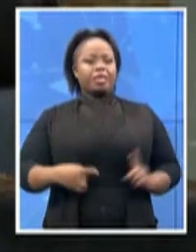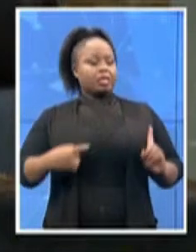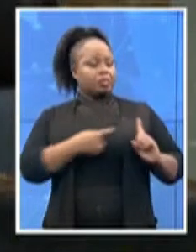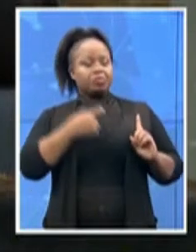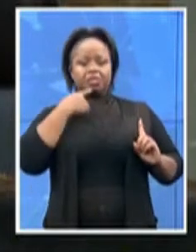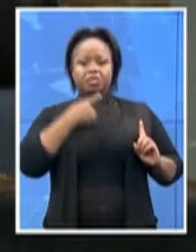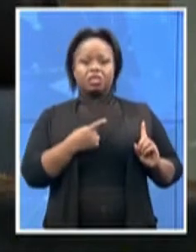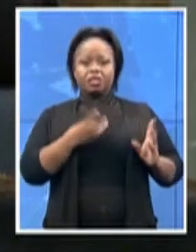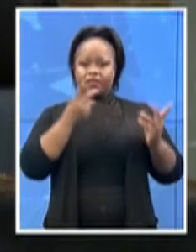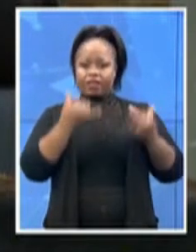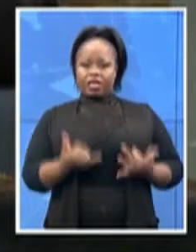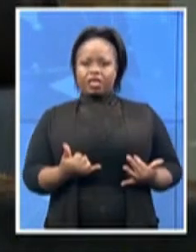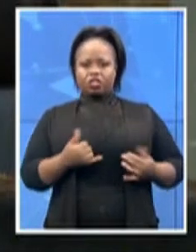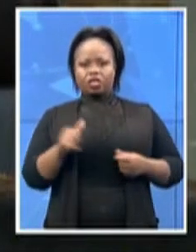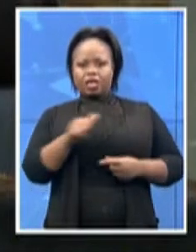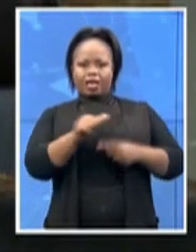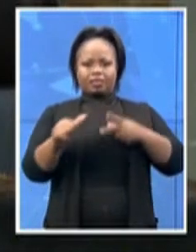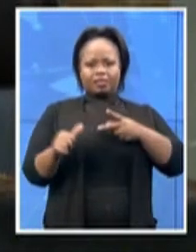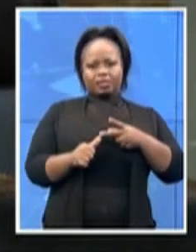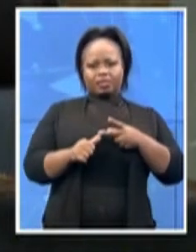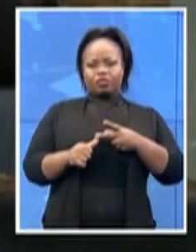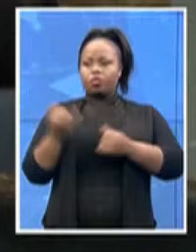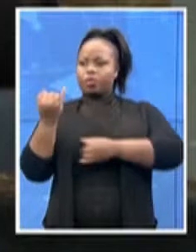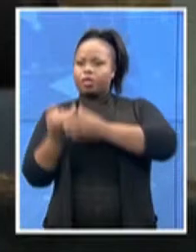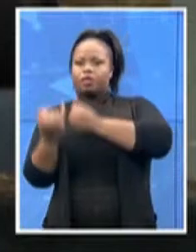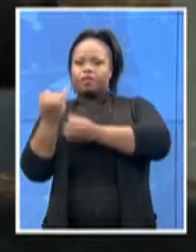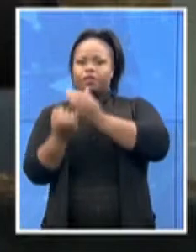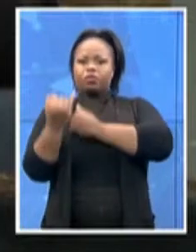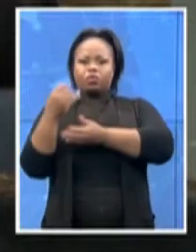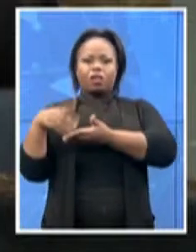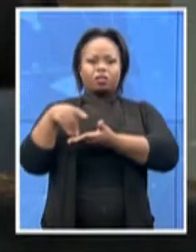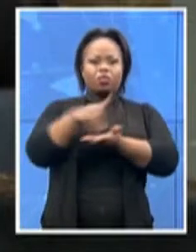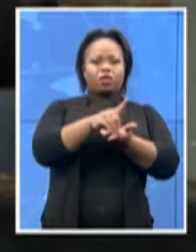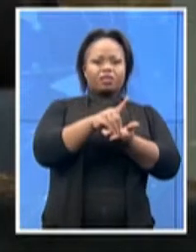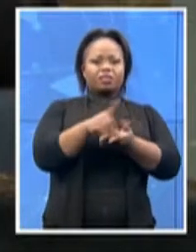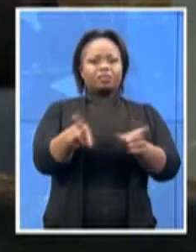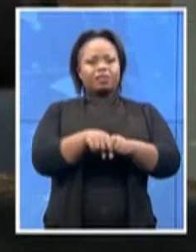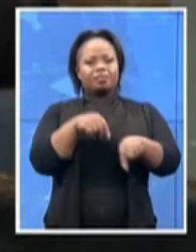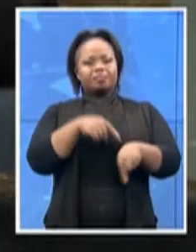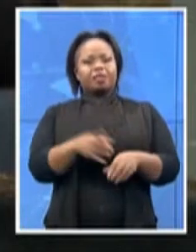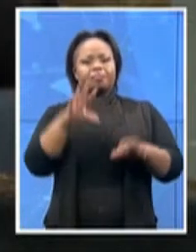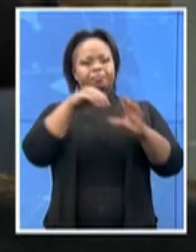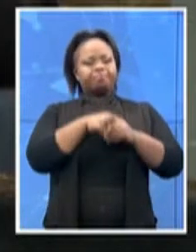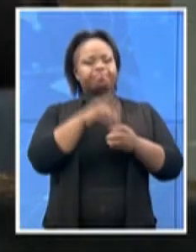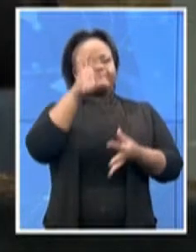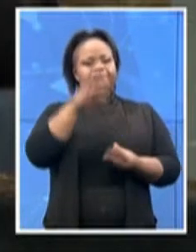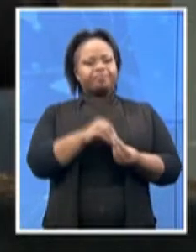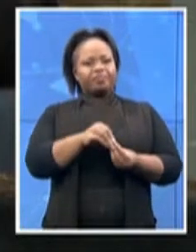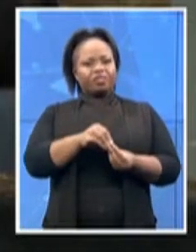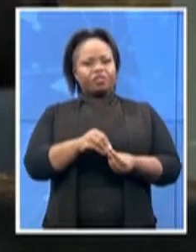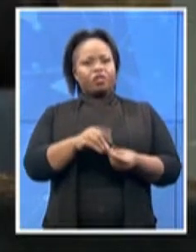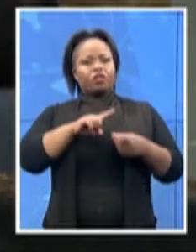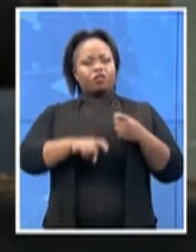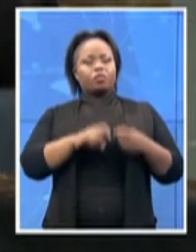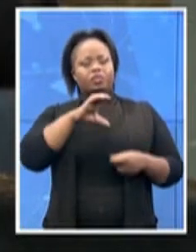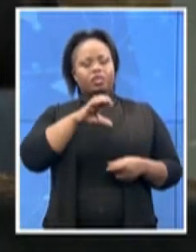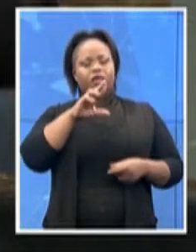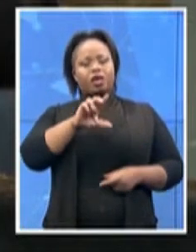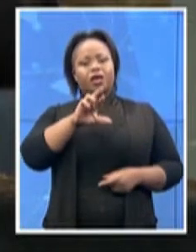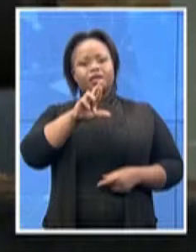donors and even the composite amount from the CR17 campaign as an